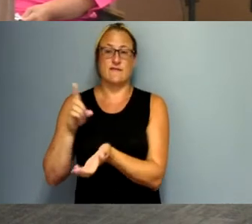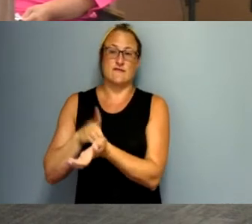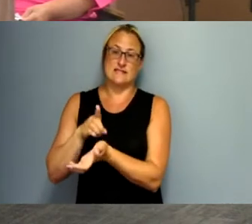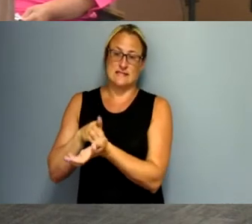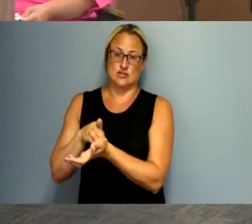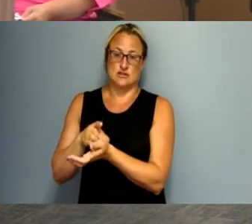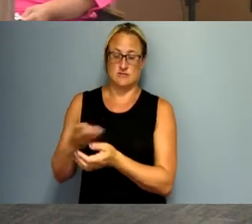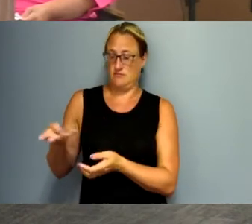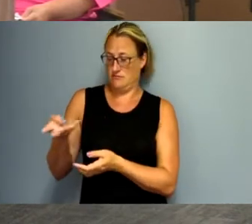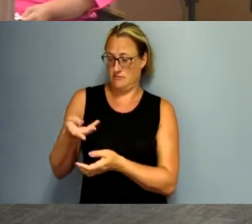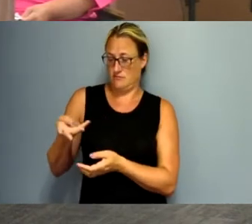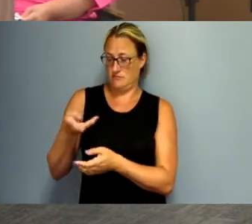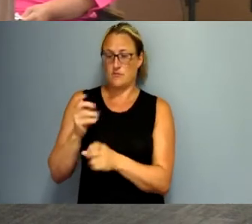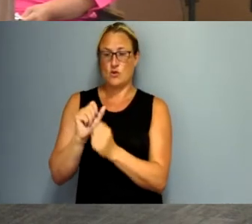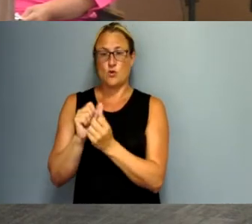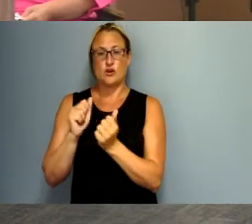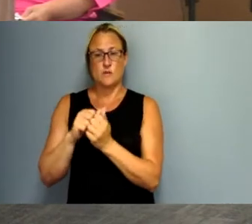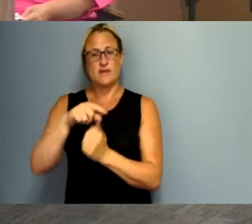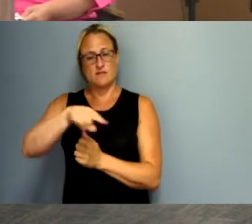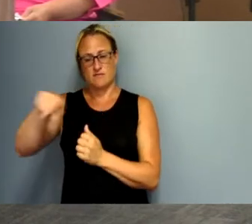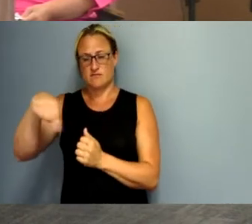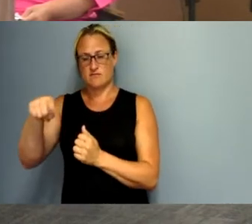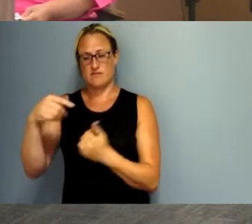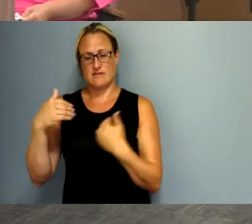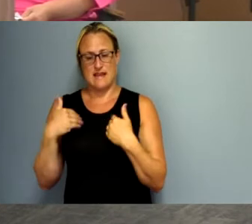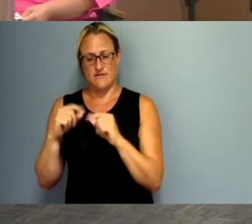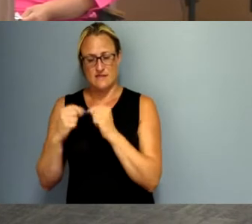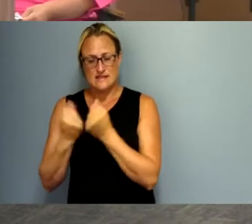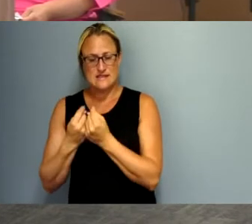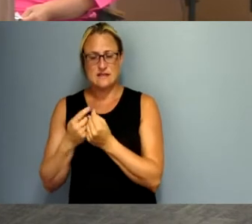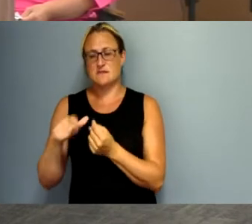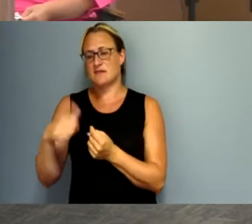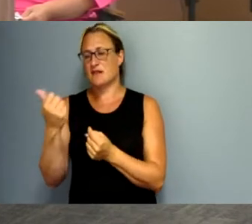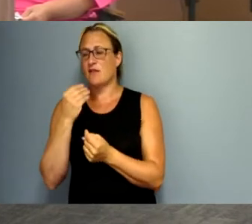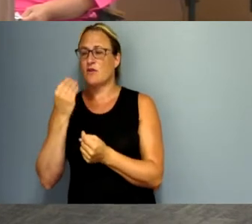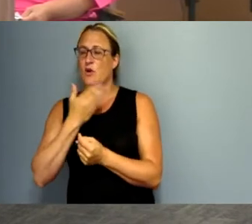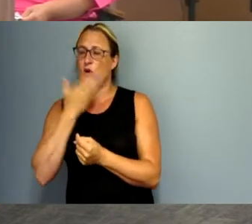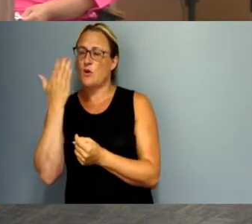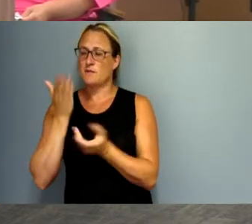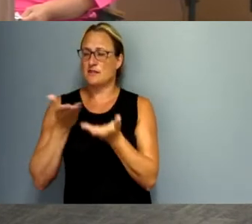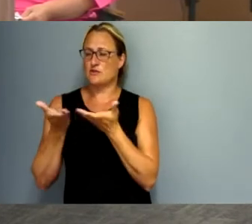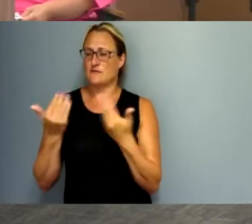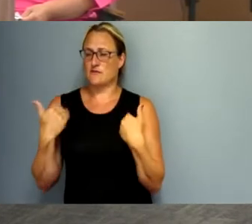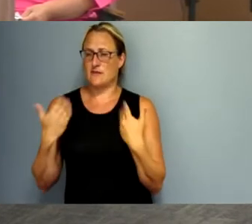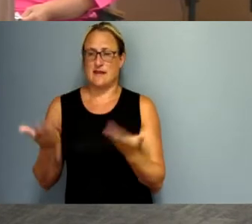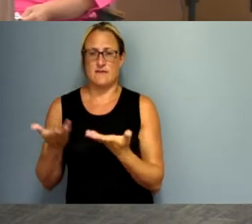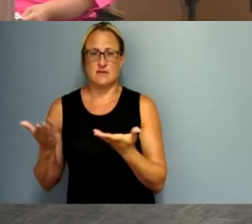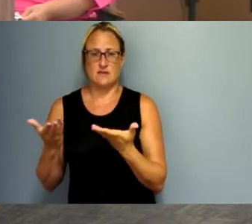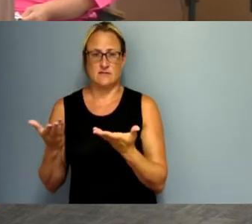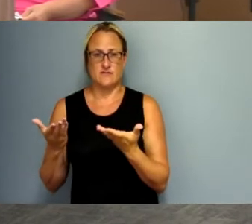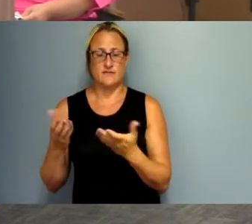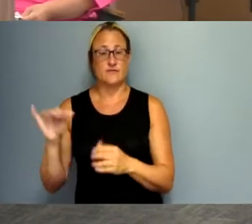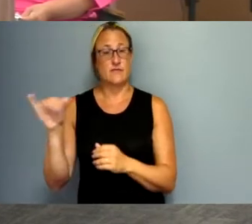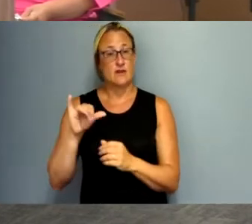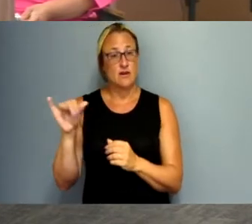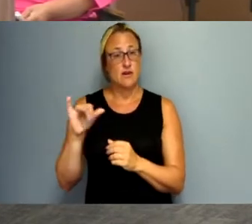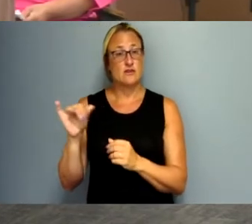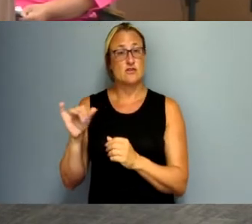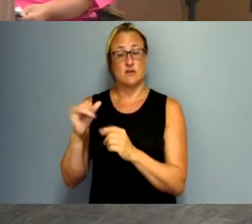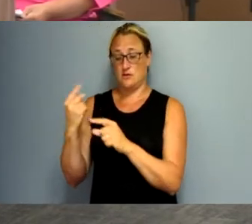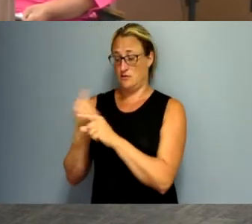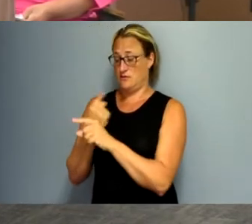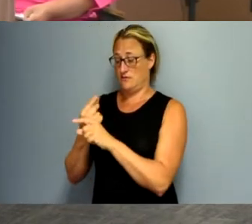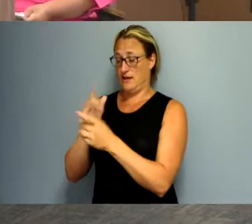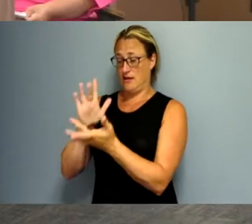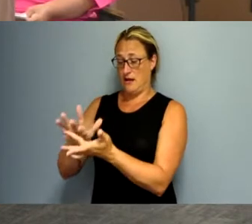will jointly work with existing street outreach teams and other homeless service programs within the county. In addition to regular outreach, the provision